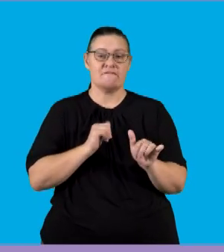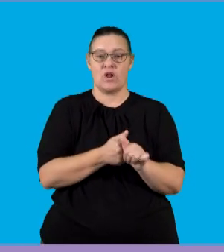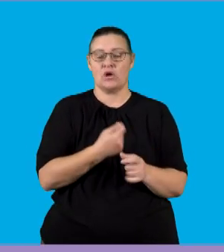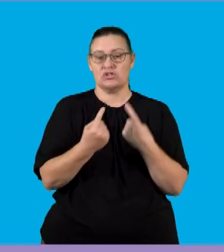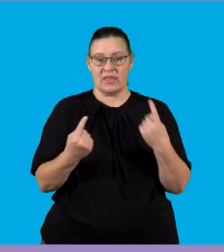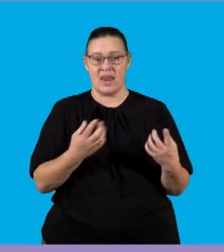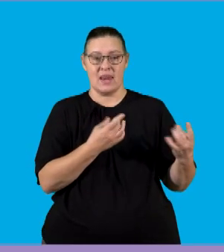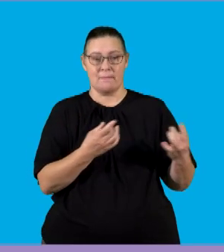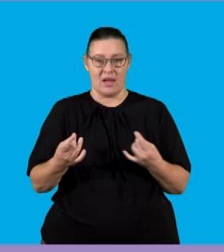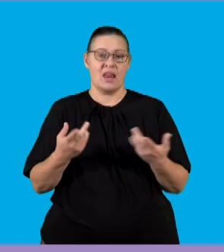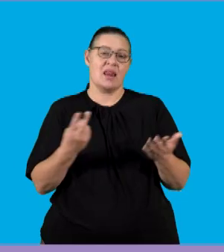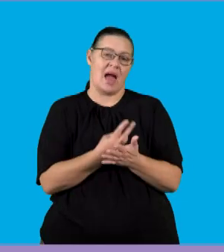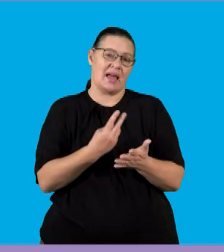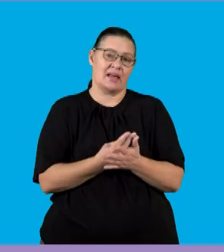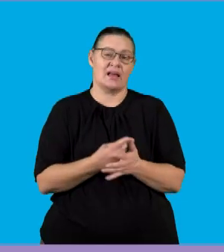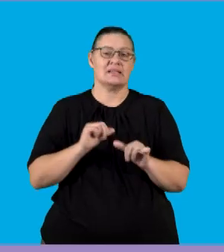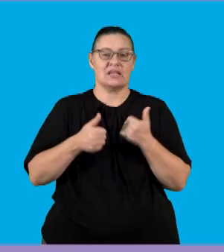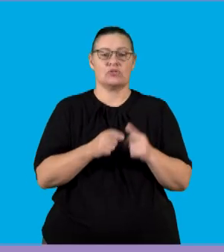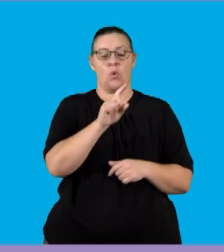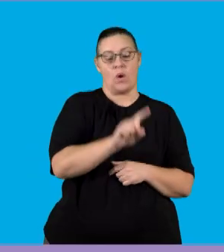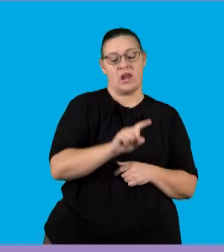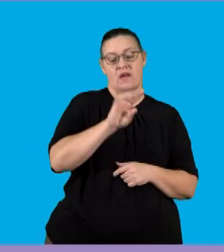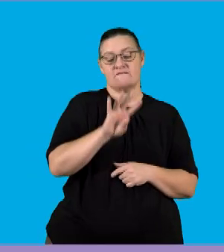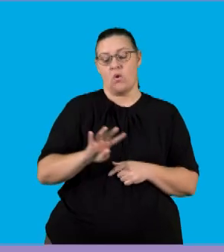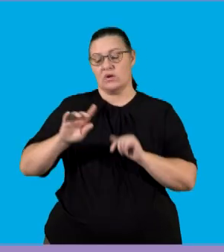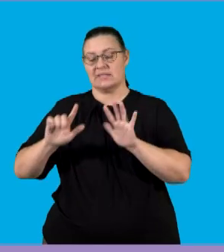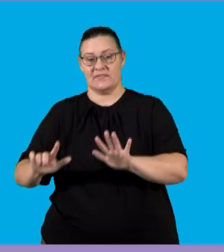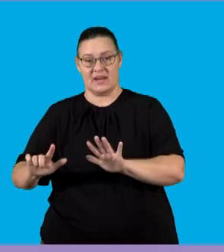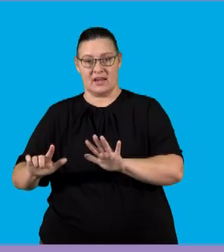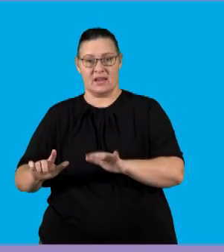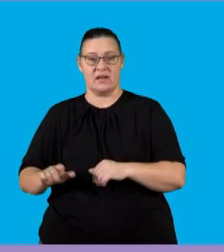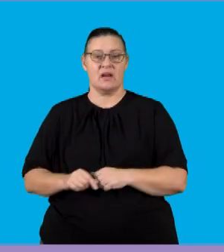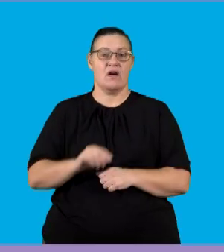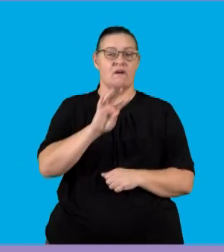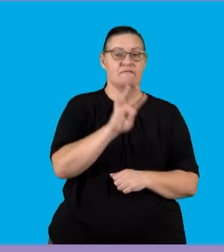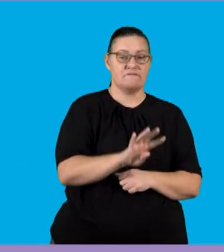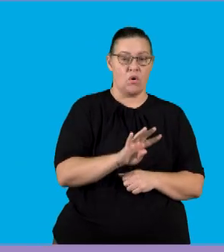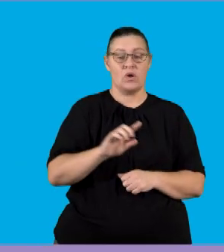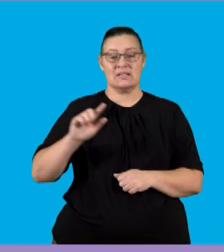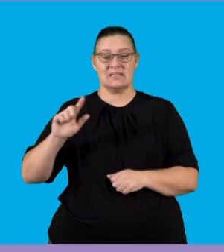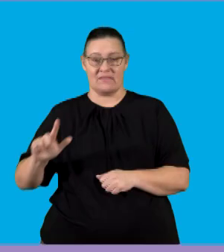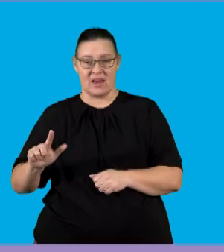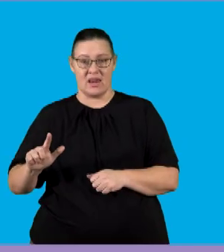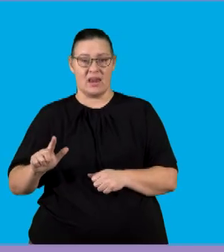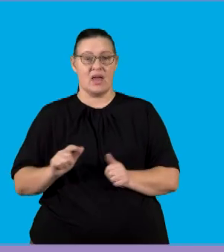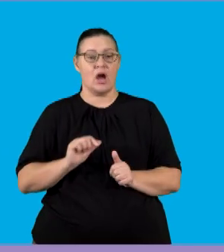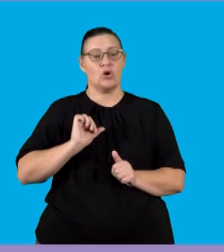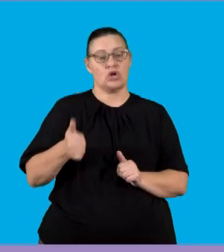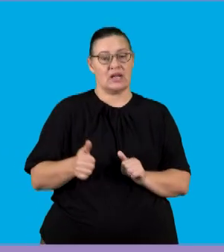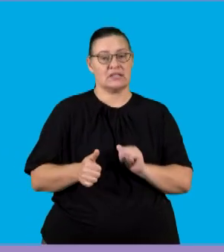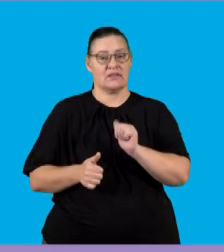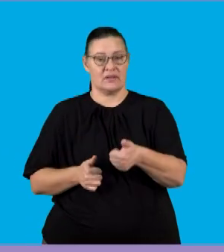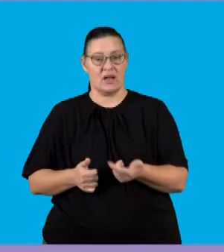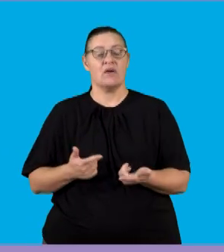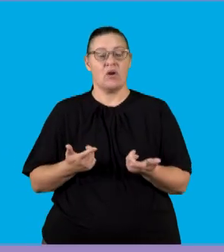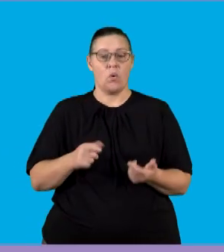each other numerically. For example, in the sequence 1, 4, and 7, 4 and 7 are consecutive because